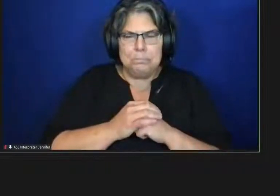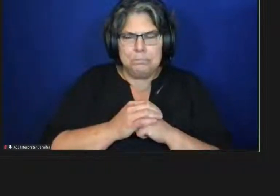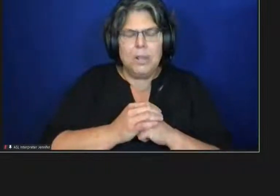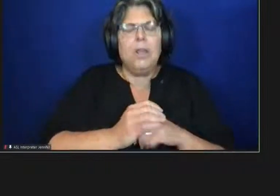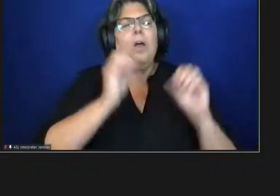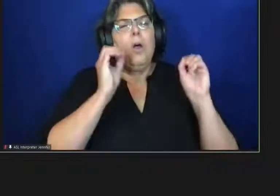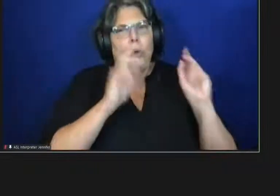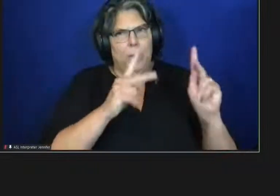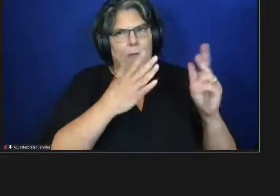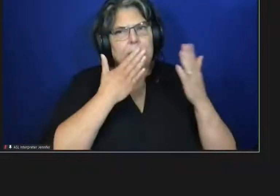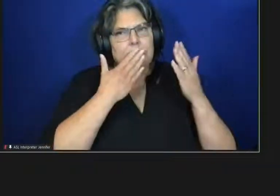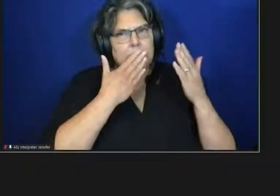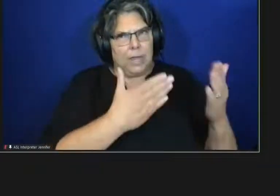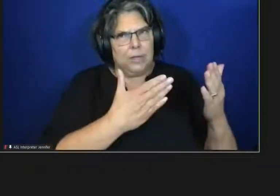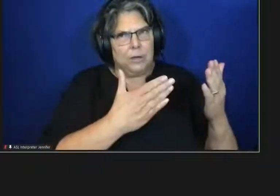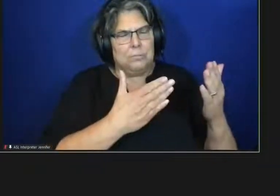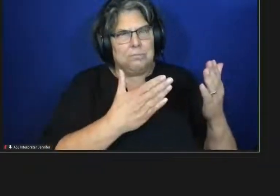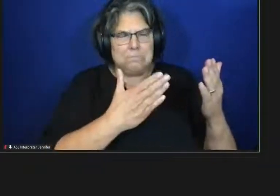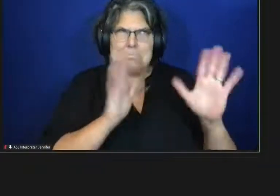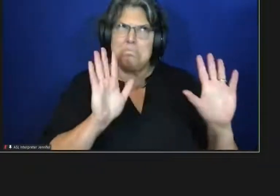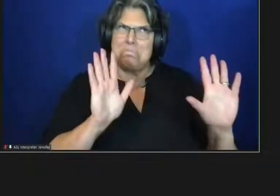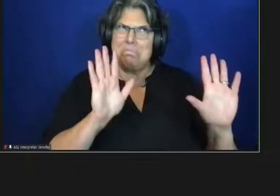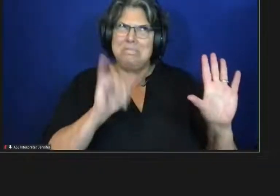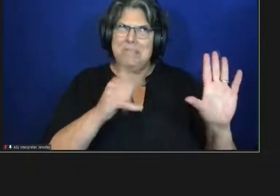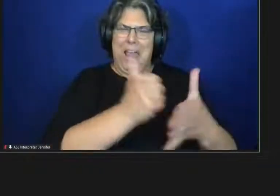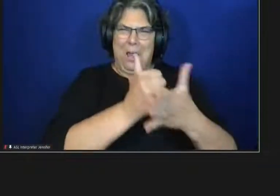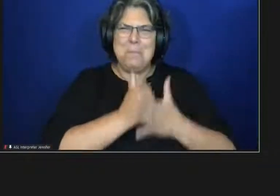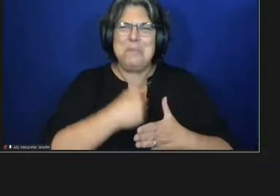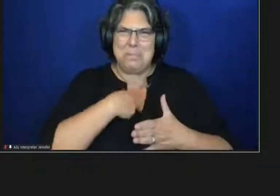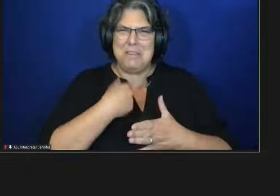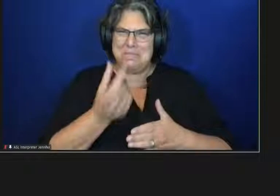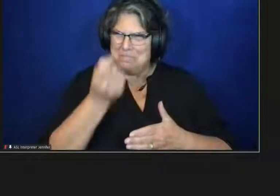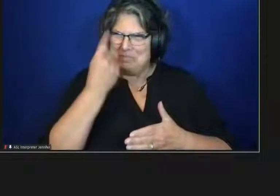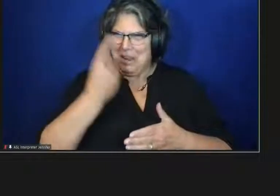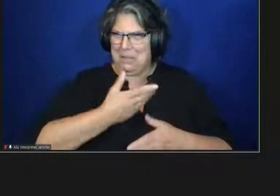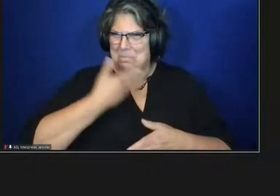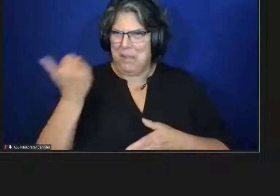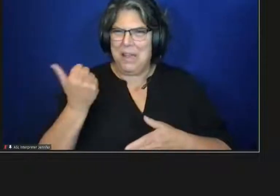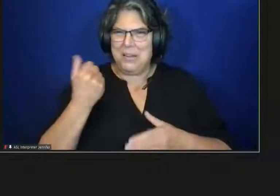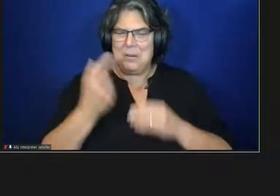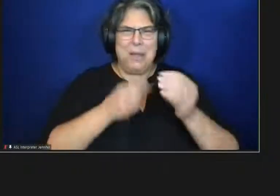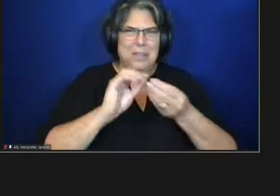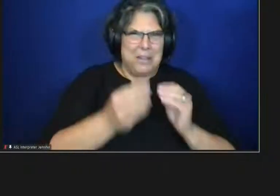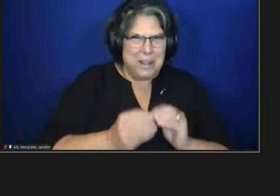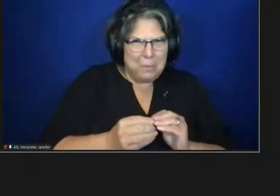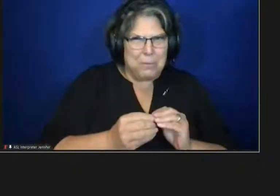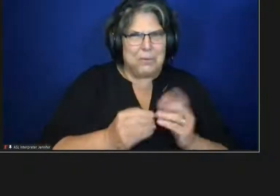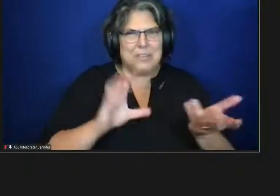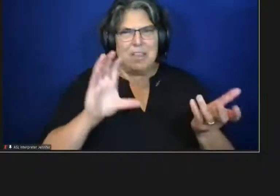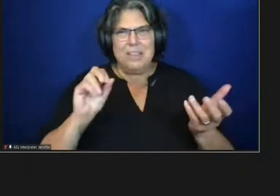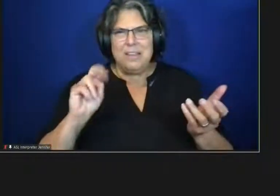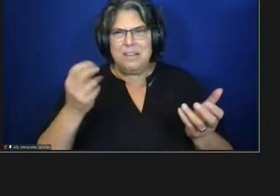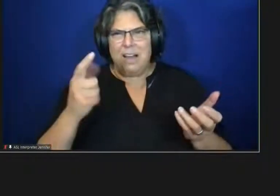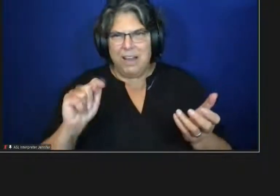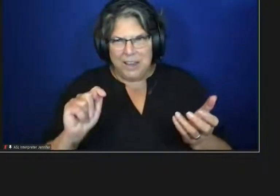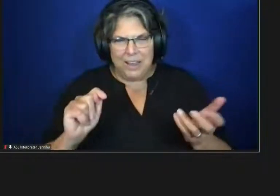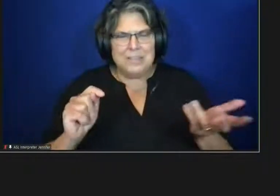Okay, thank you. I think that's helpful for me to understand the numbers in context as well. Yeah.